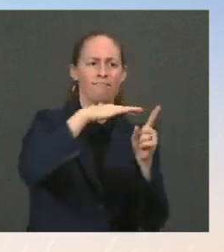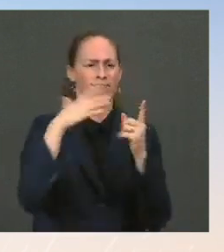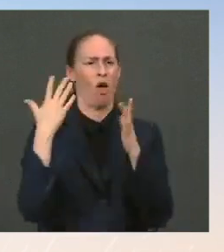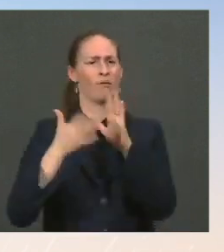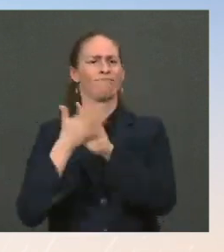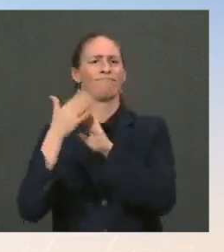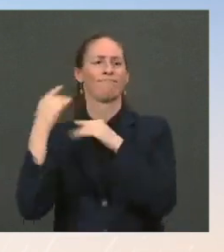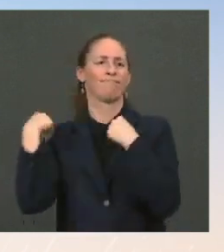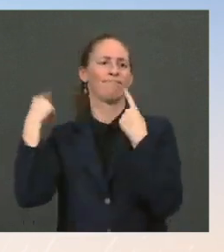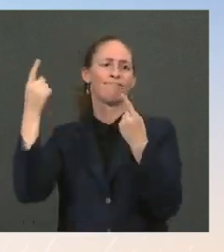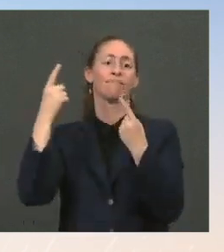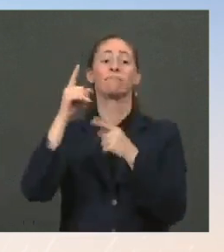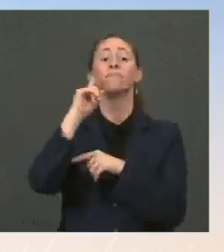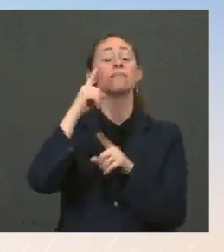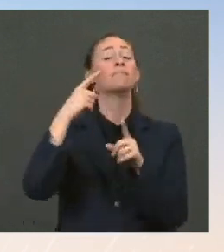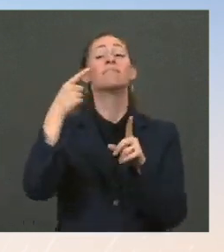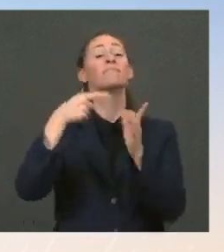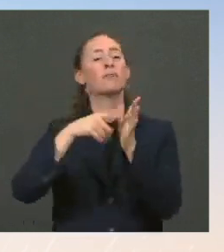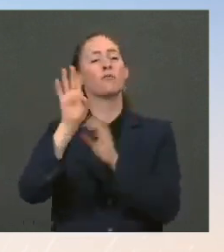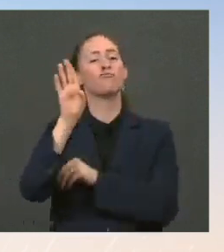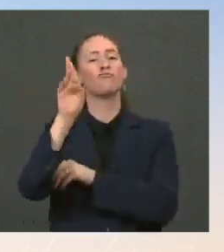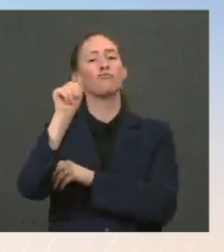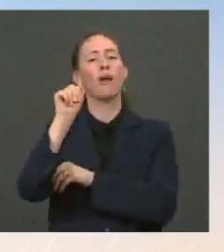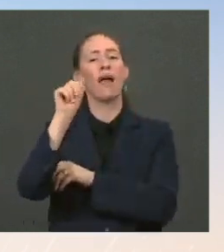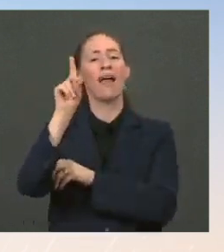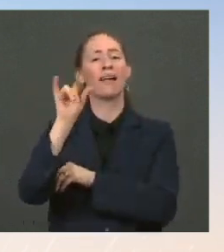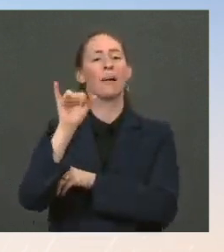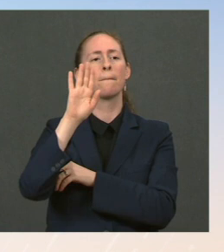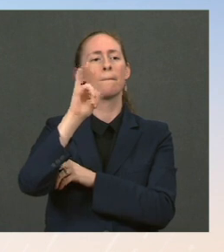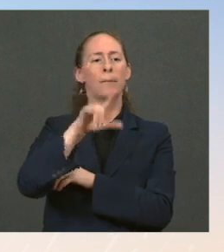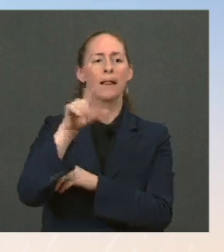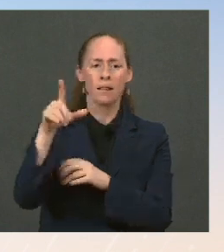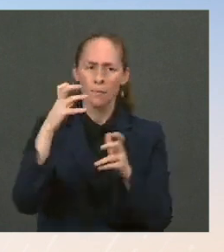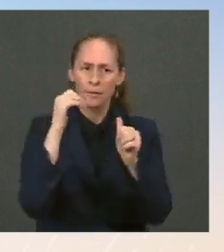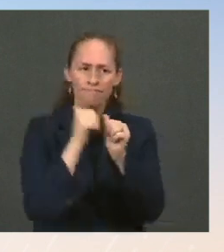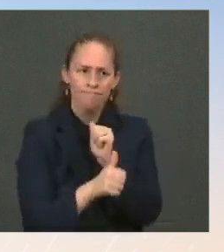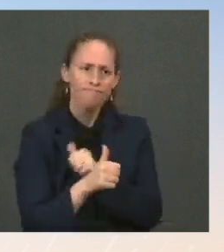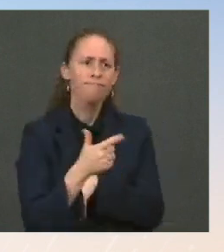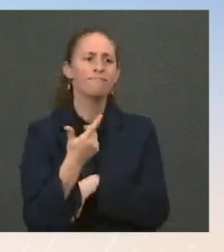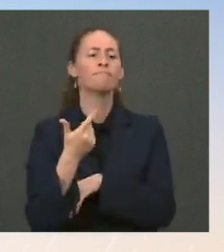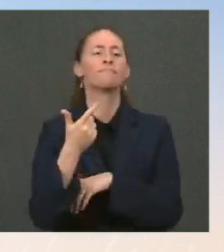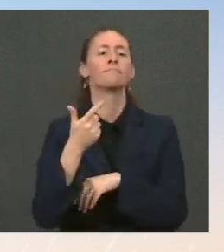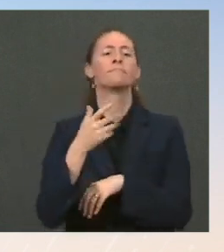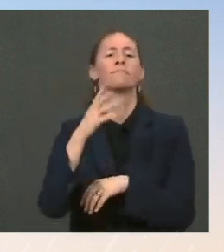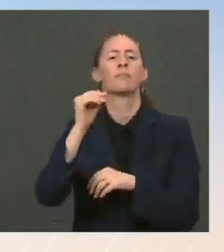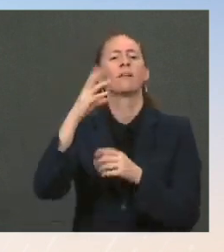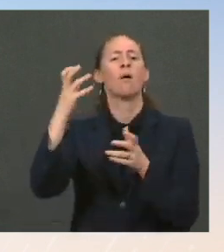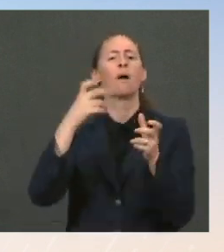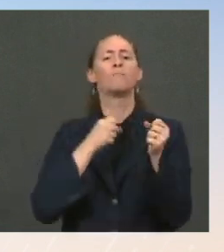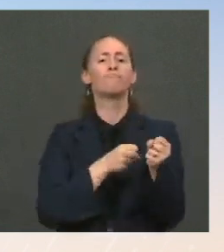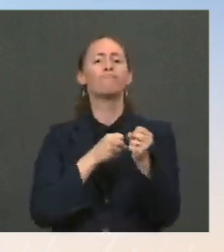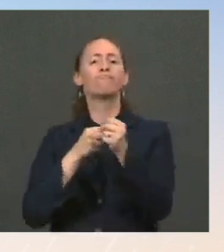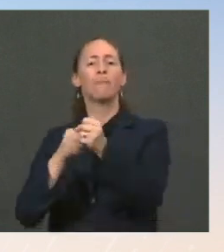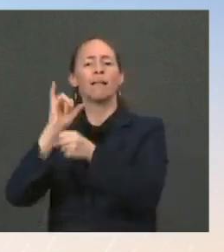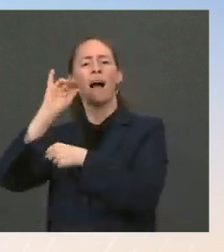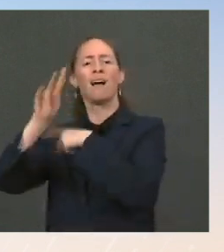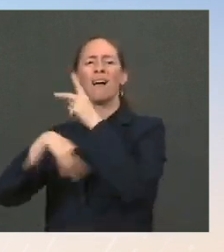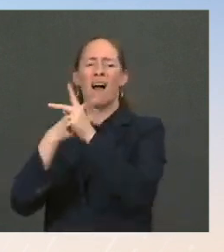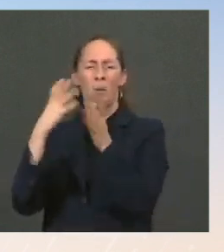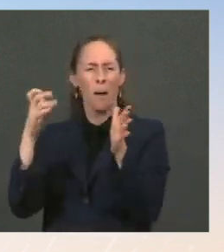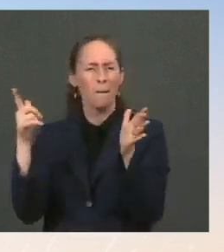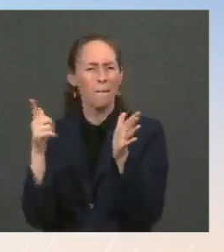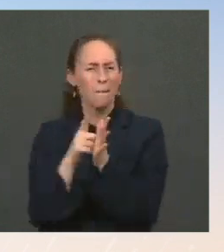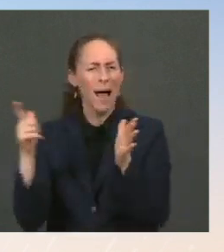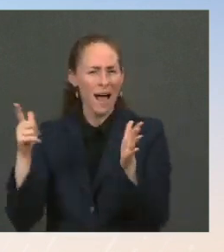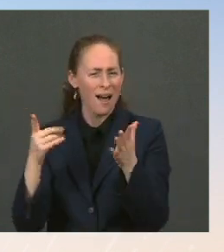Brady Bill passed, he fought for the assault weapons ban. It remains a cause of his public life in office. We,